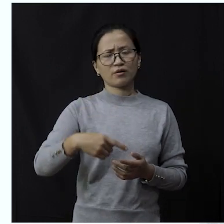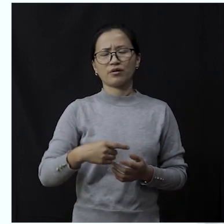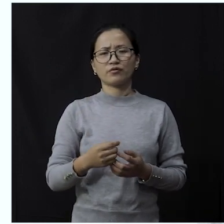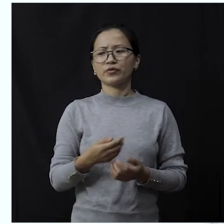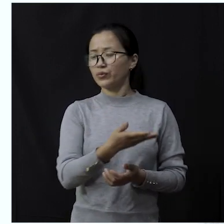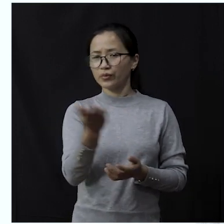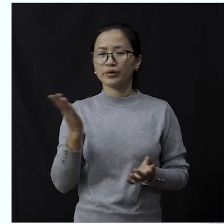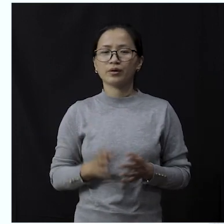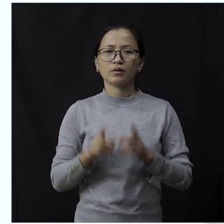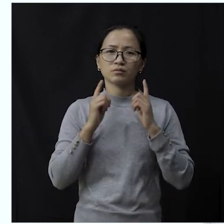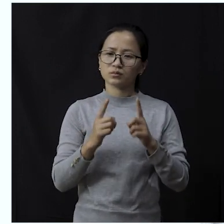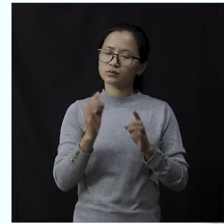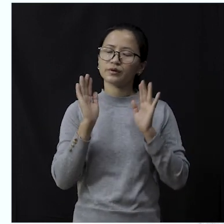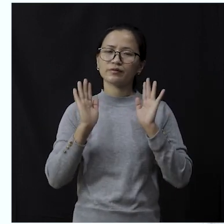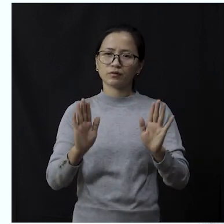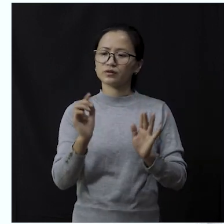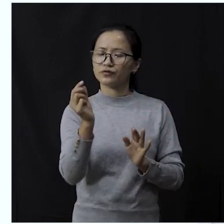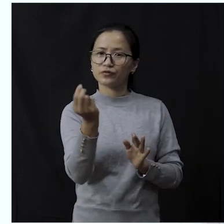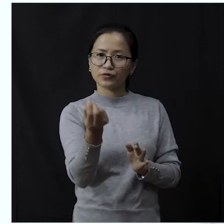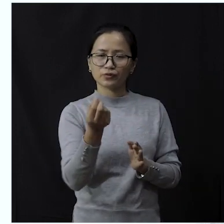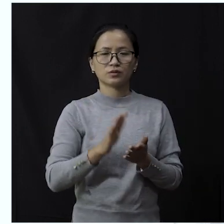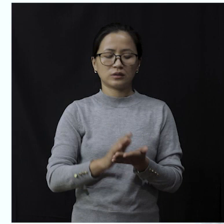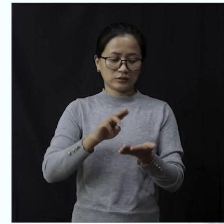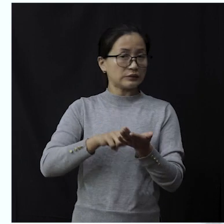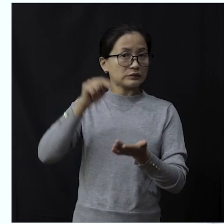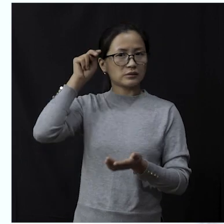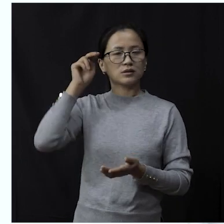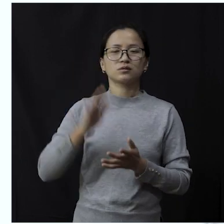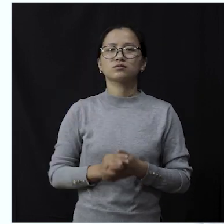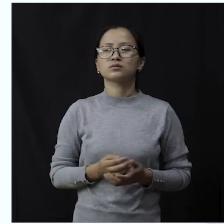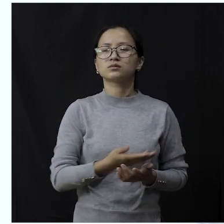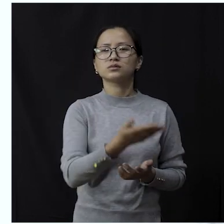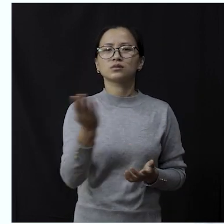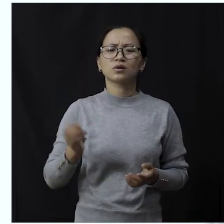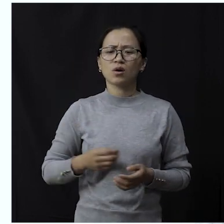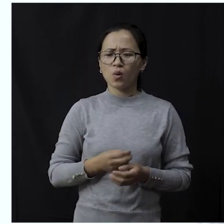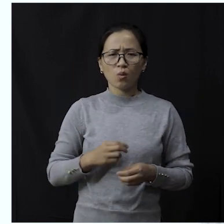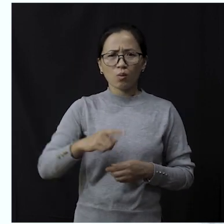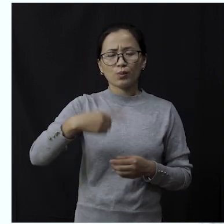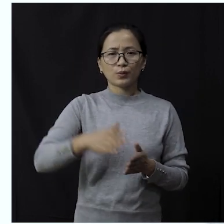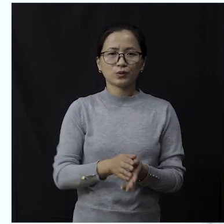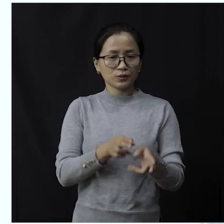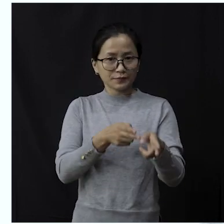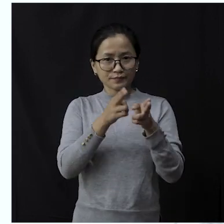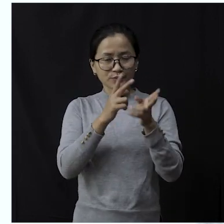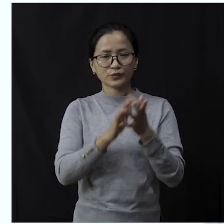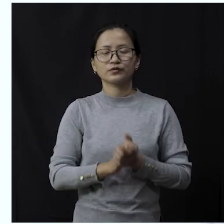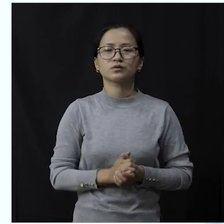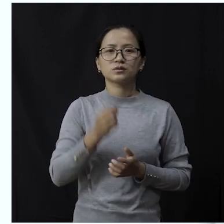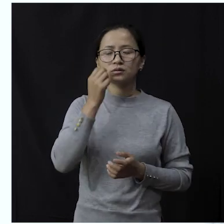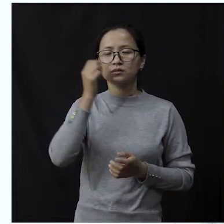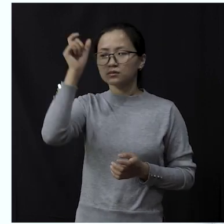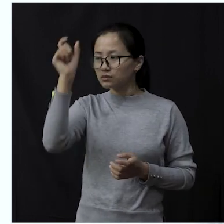few hornbills even in Nagaland, okay? We have very few hornbills. Why? Because they are always hunted by people for their feathers, if not for their